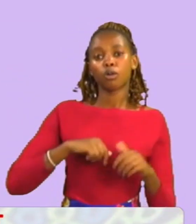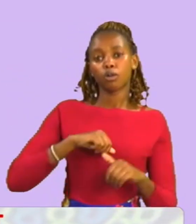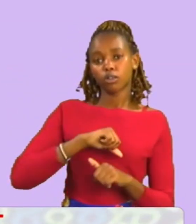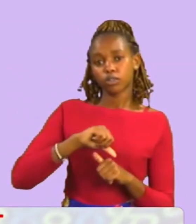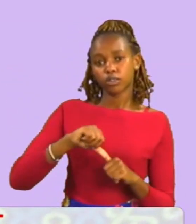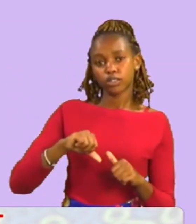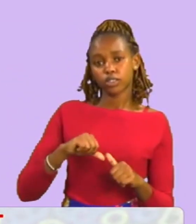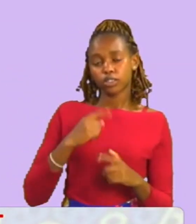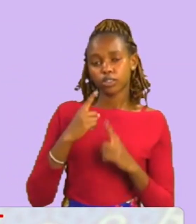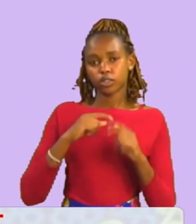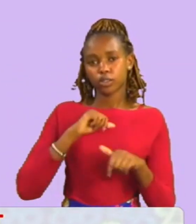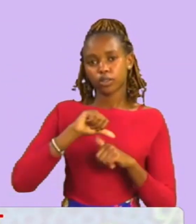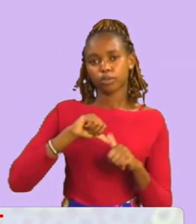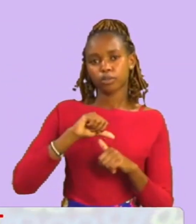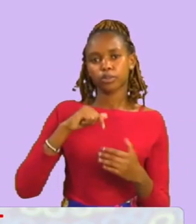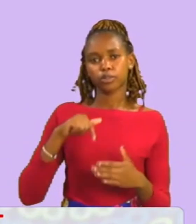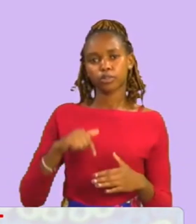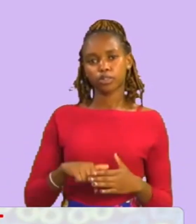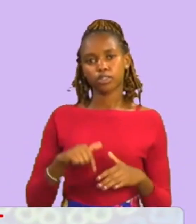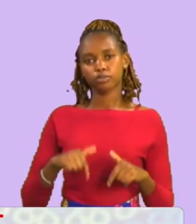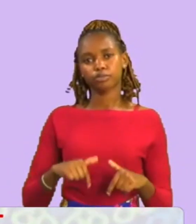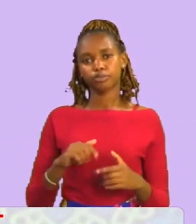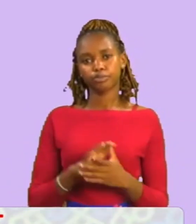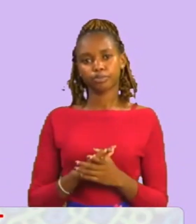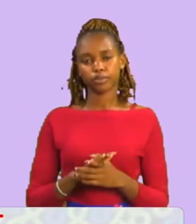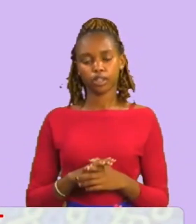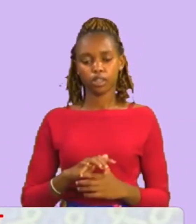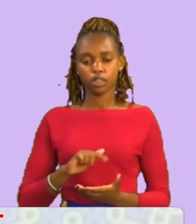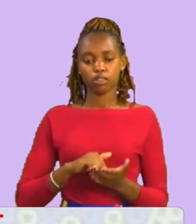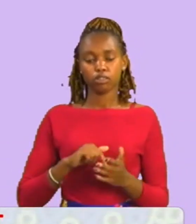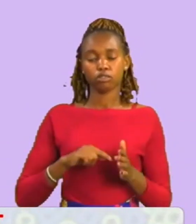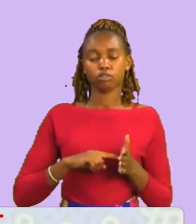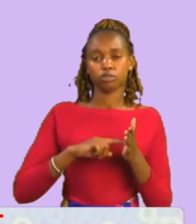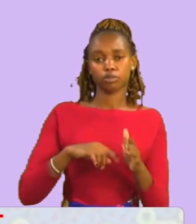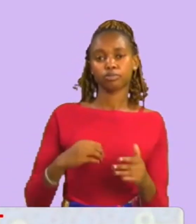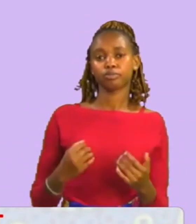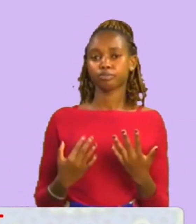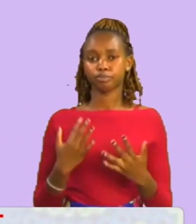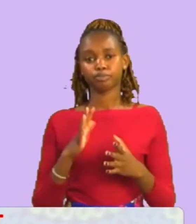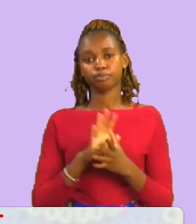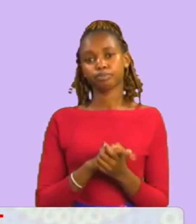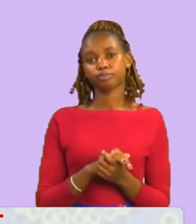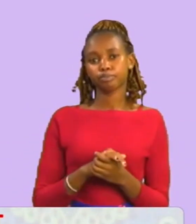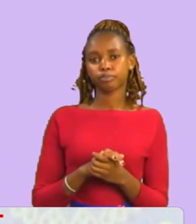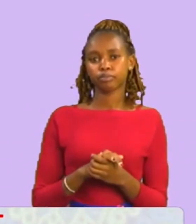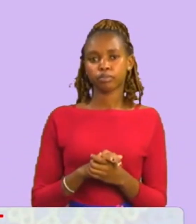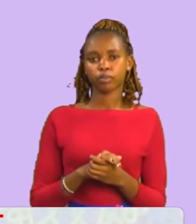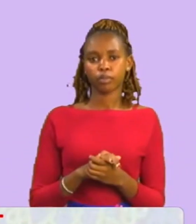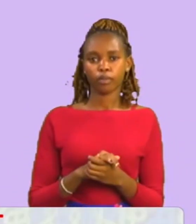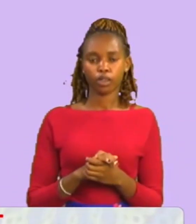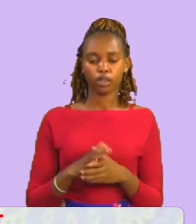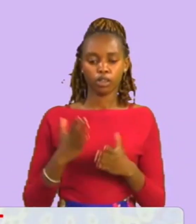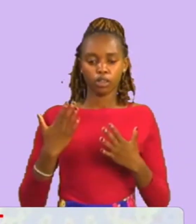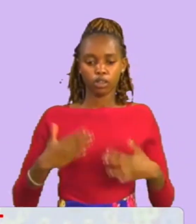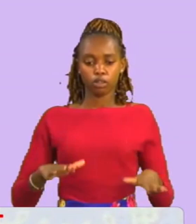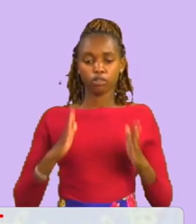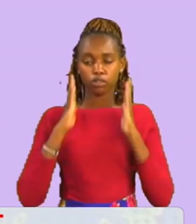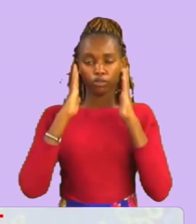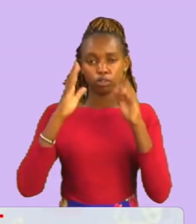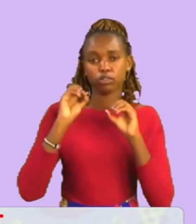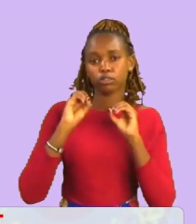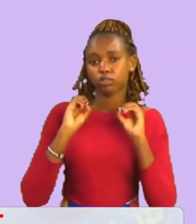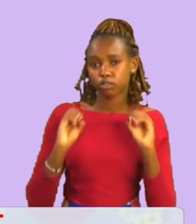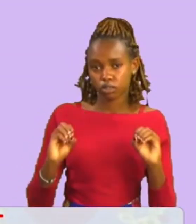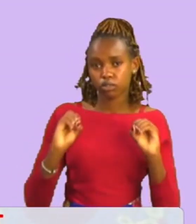show has been the Reggae Fest. Courtesy of the Litty Committee. Alright, me that note to talk to more that don't lose focus. Everything